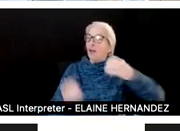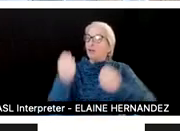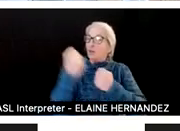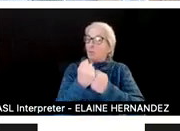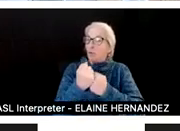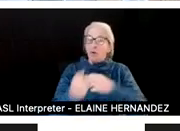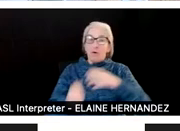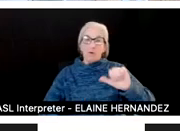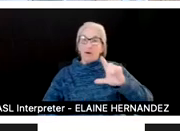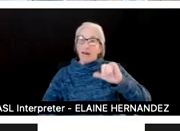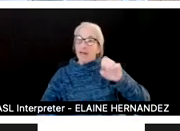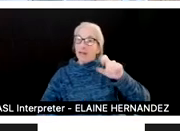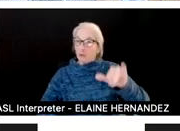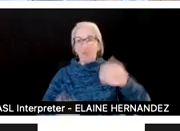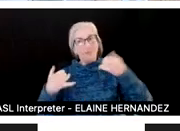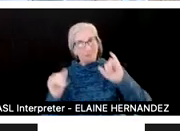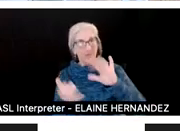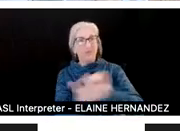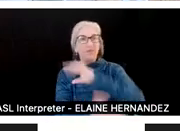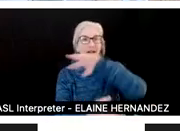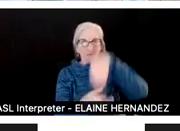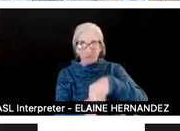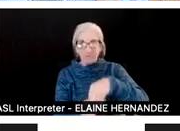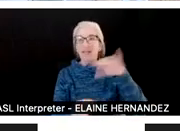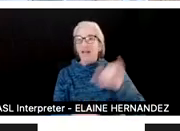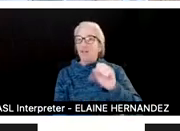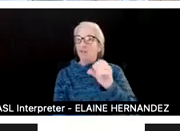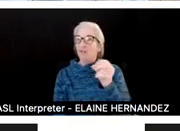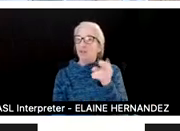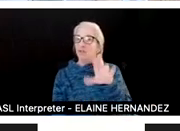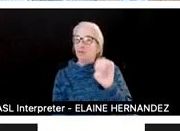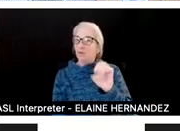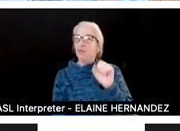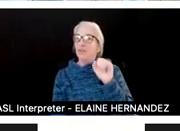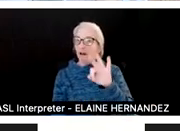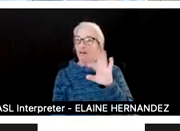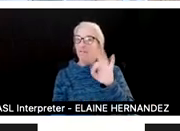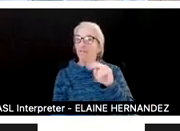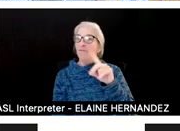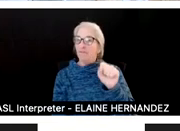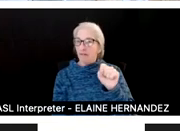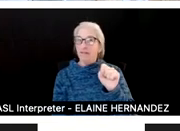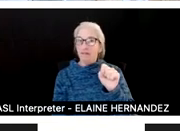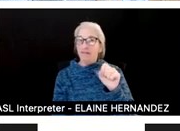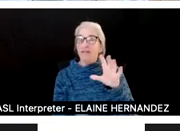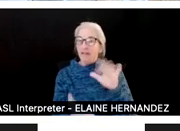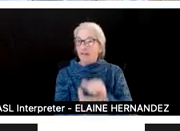as, depending on where a person is getting a mortgage in order to purchase a home. So it's not limited to just